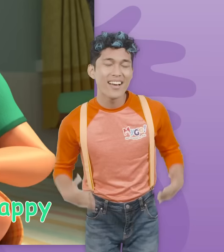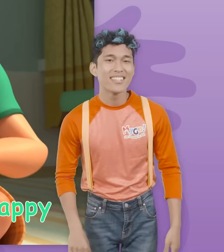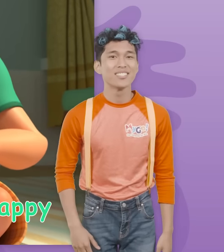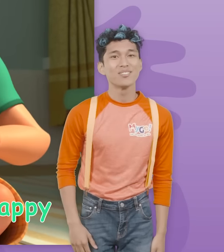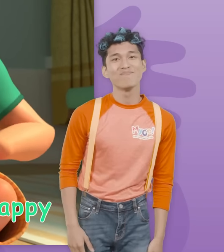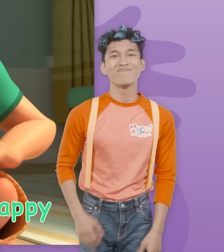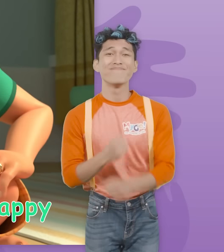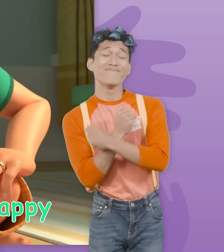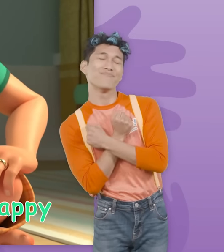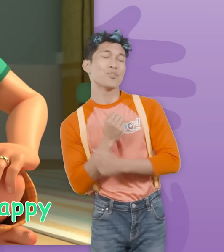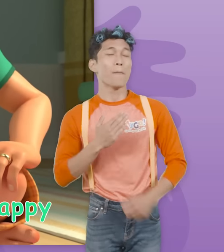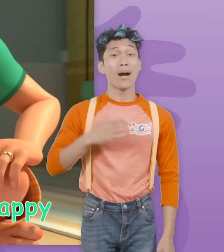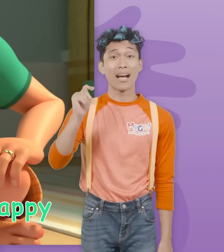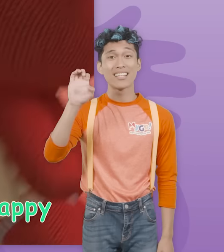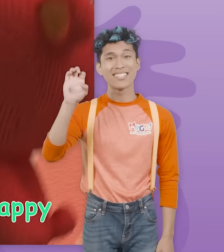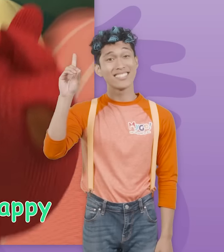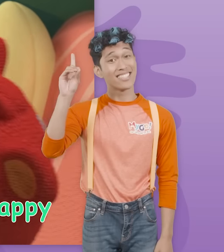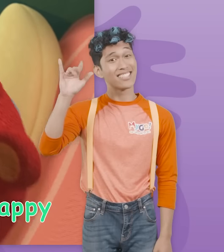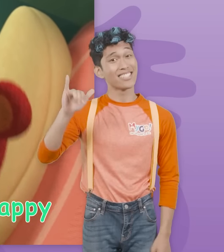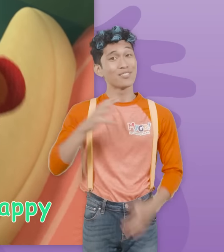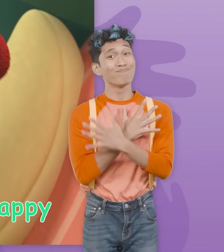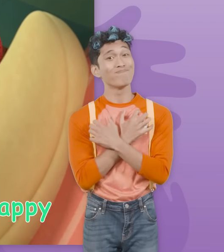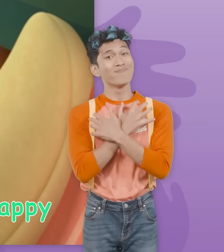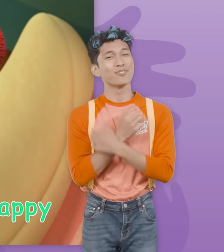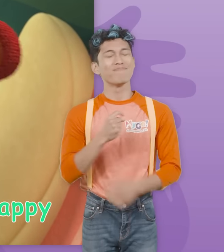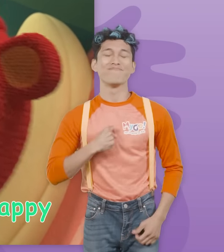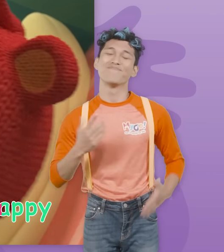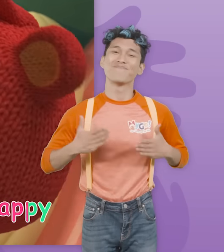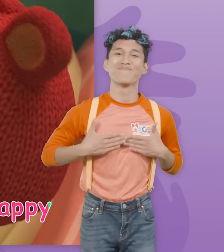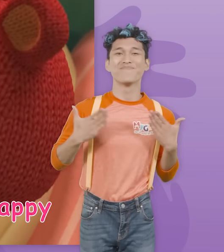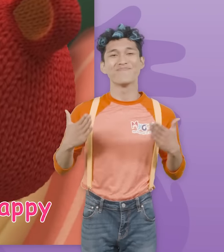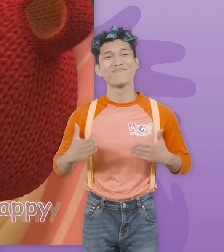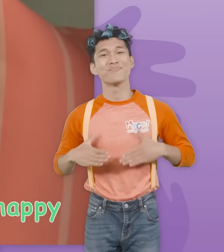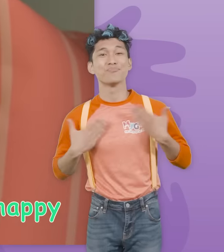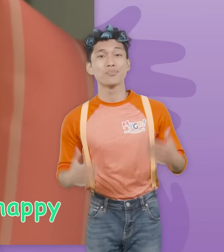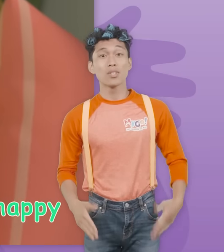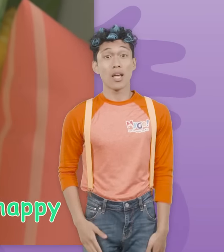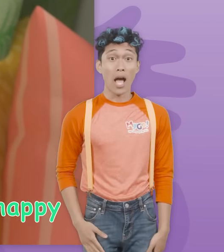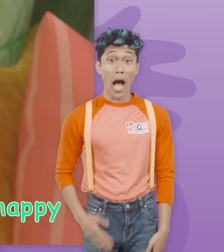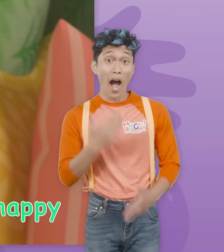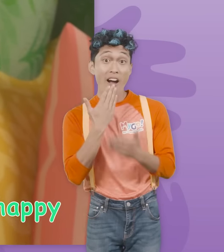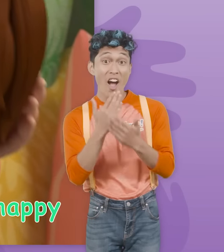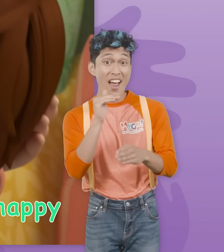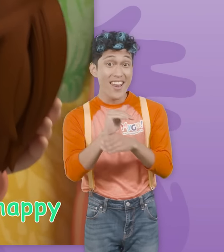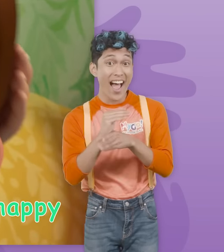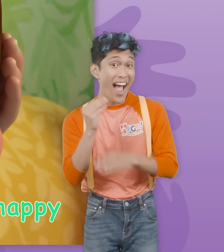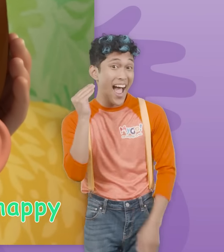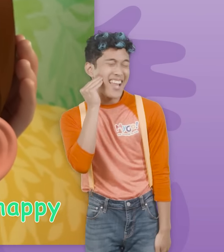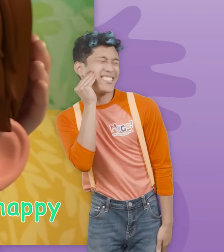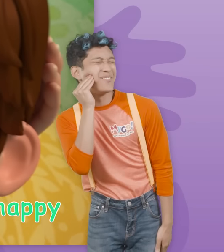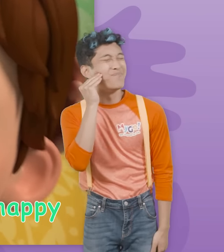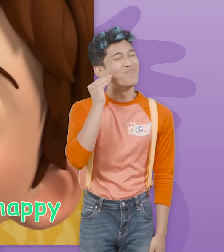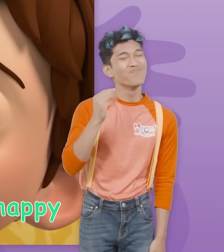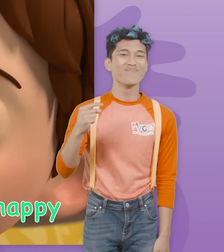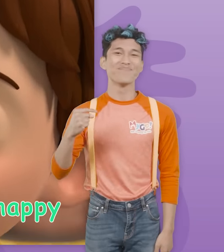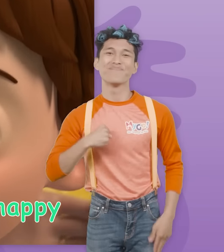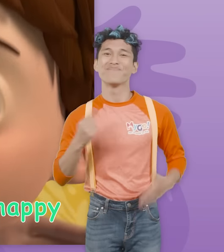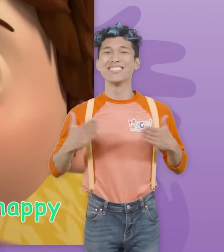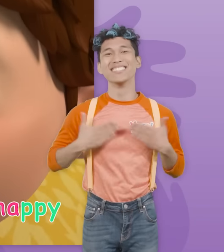When I hug my teddy bear It makes me happy When I get a good night kiss